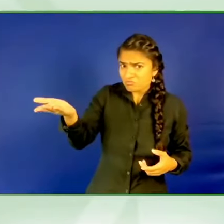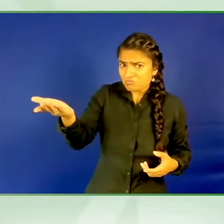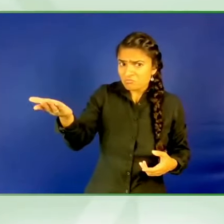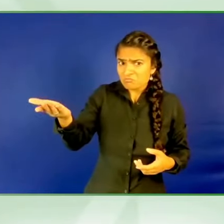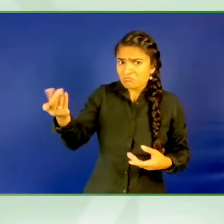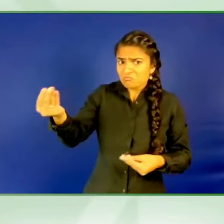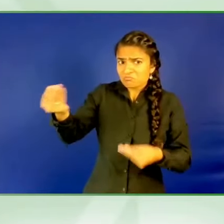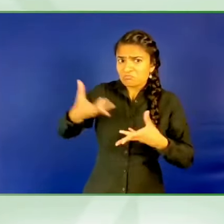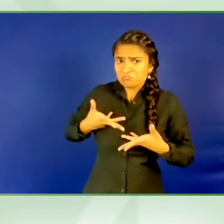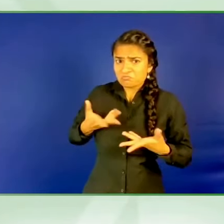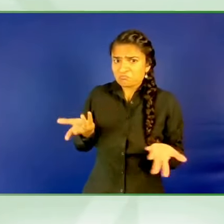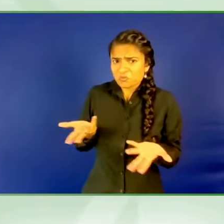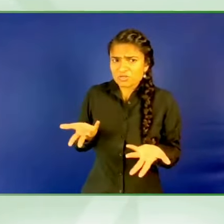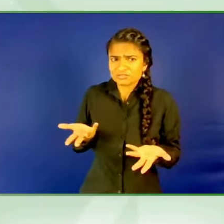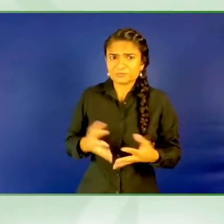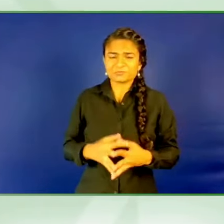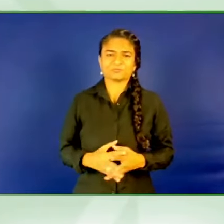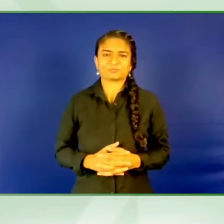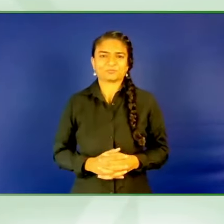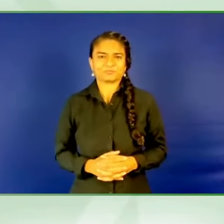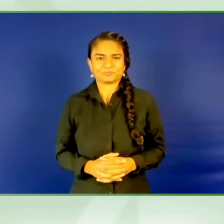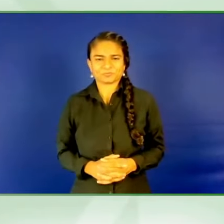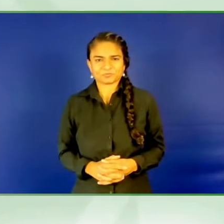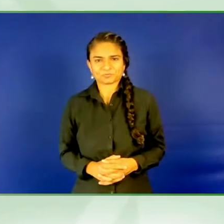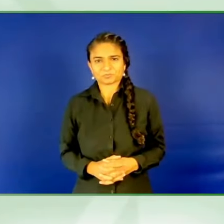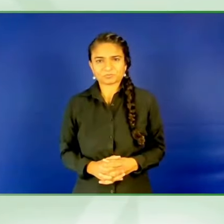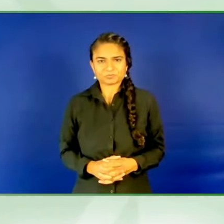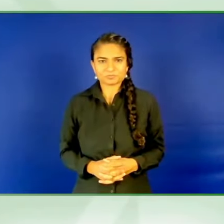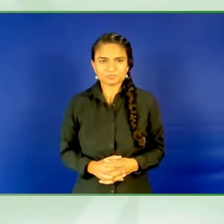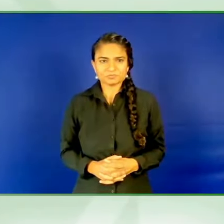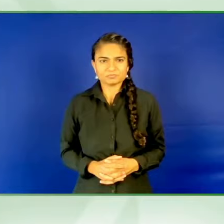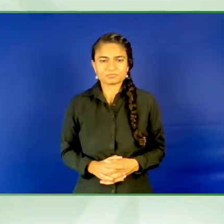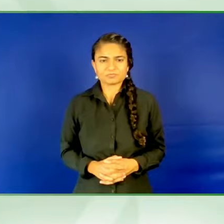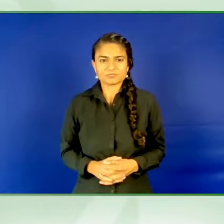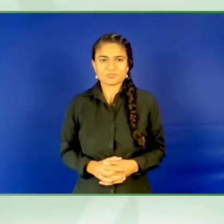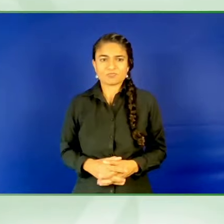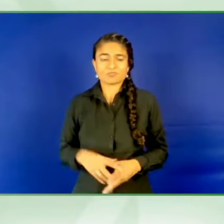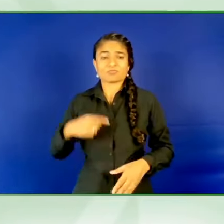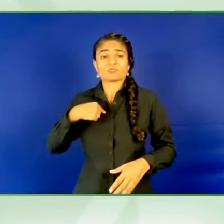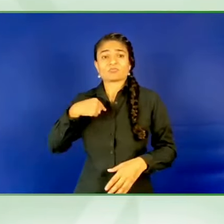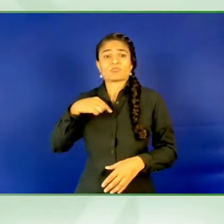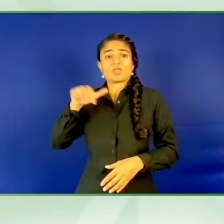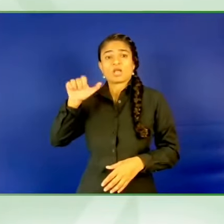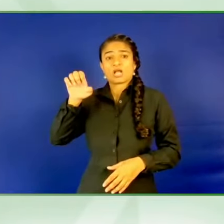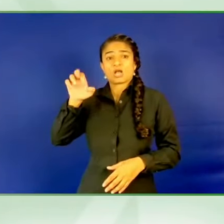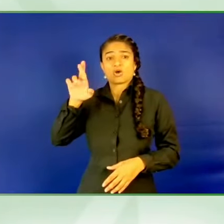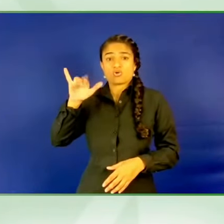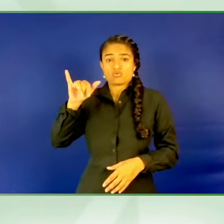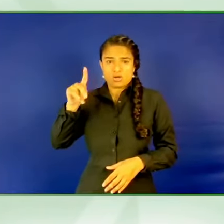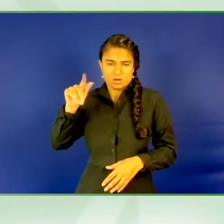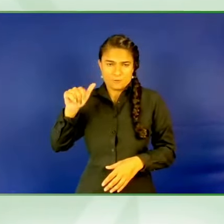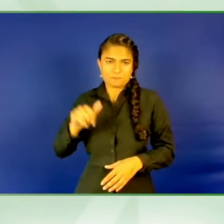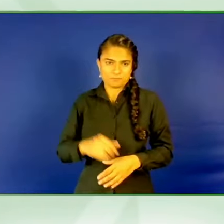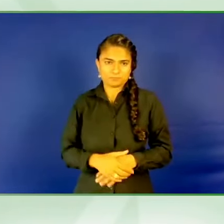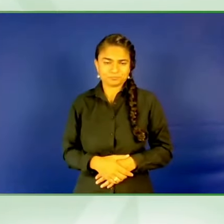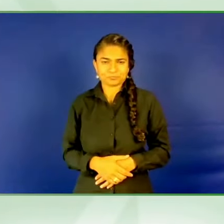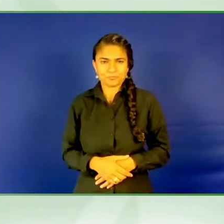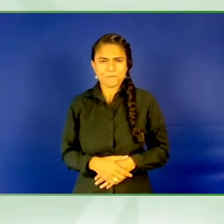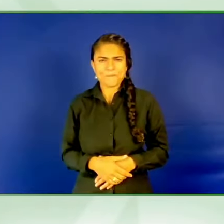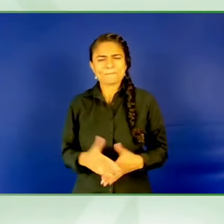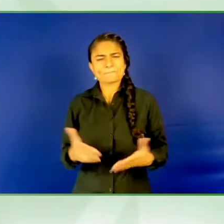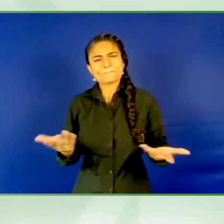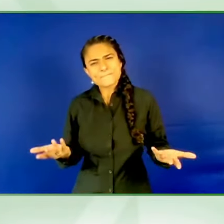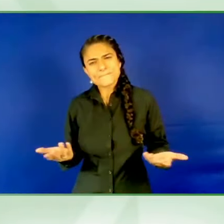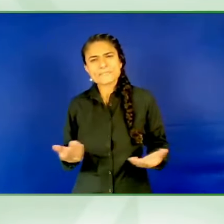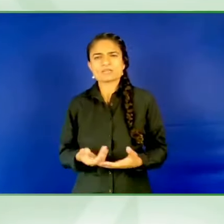misconceptions that we have sometimes about some disability. So I will say that if you want